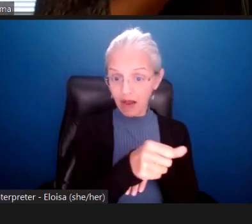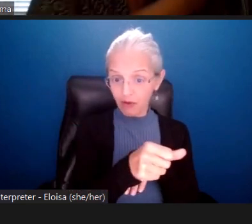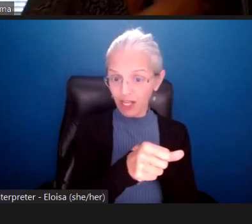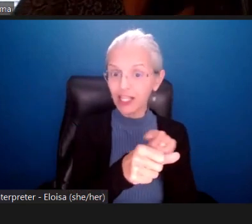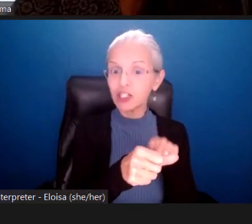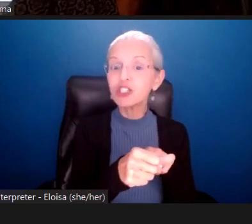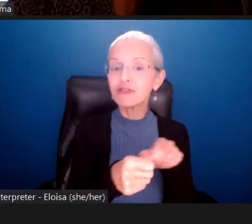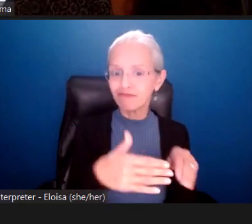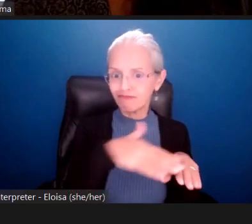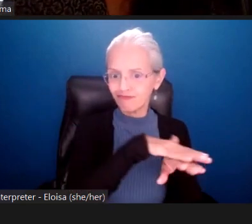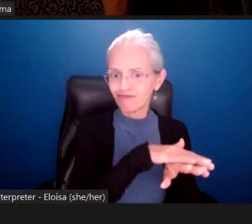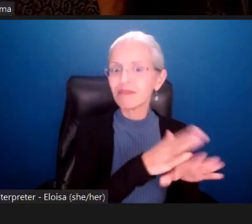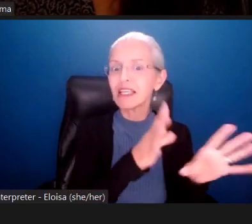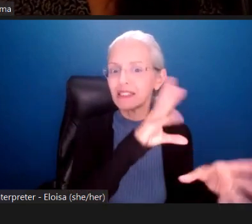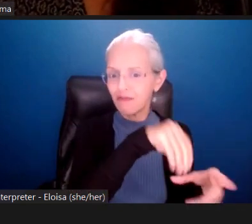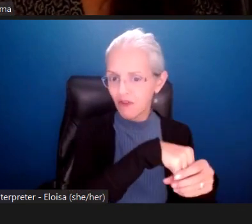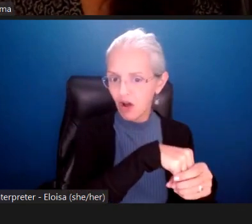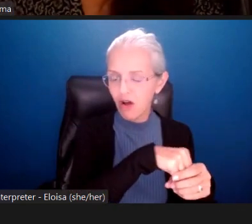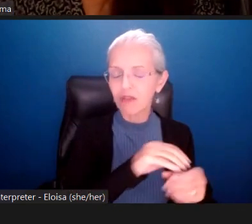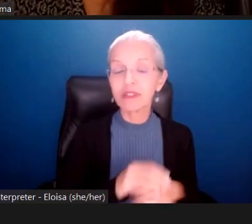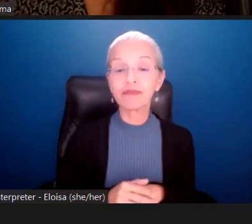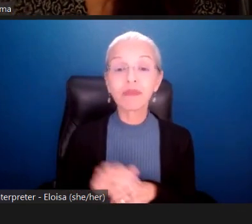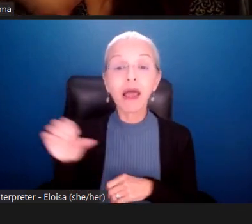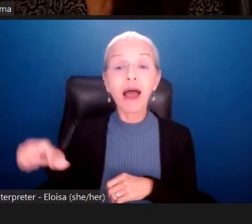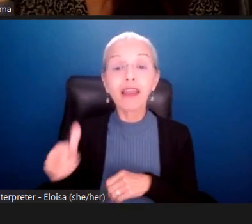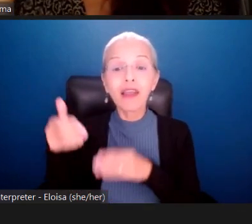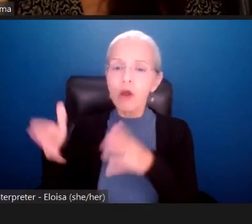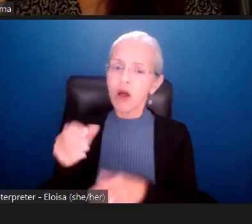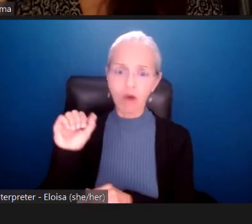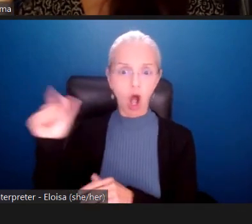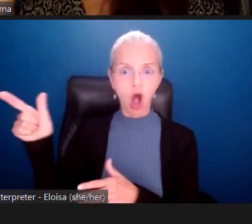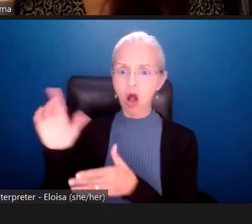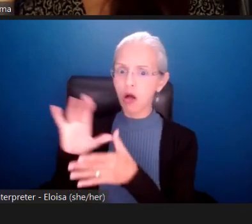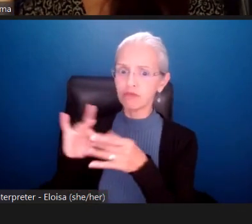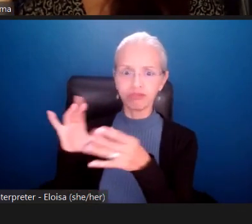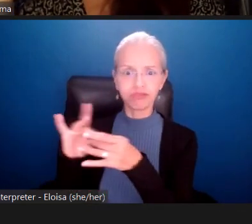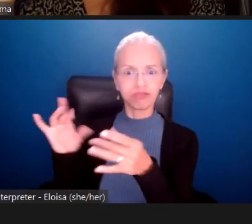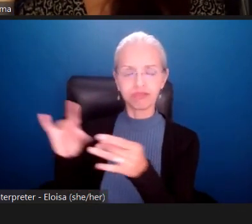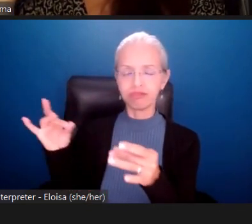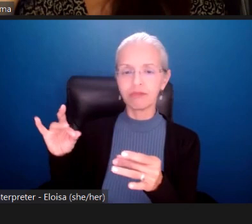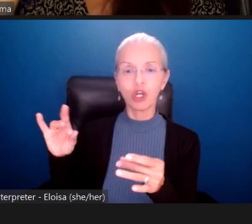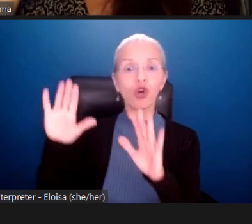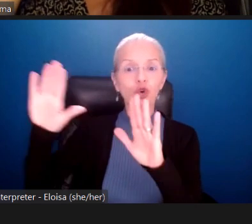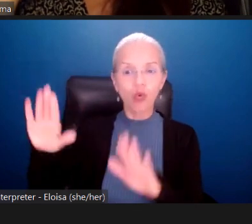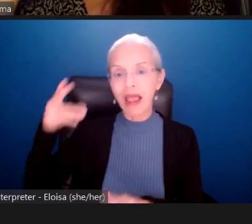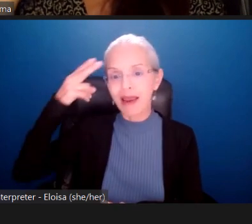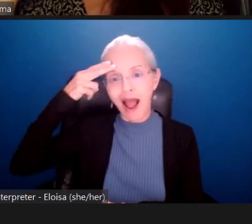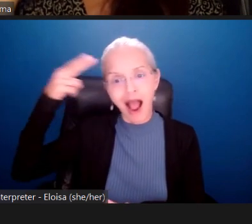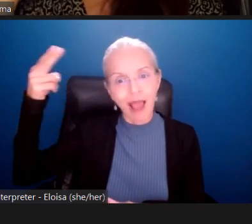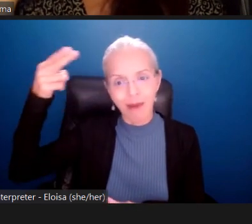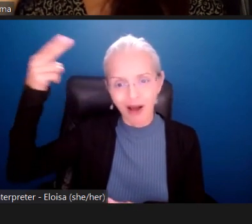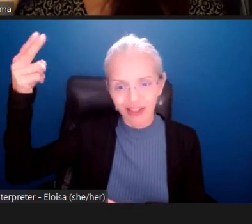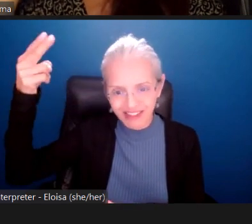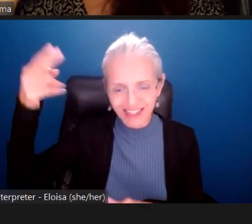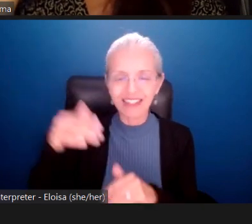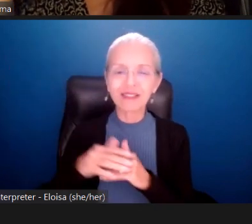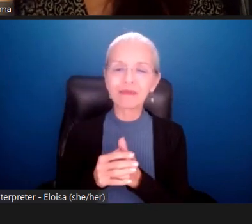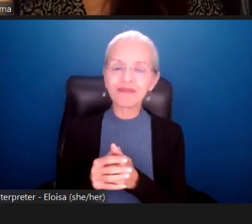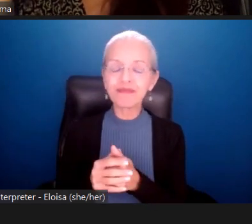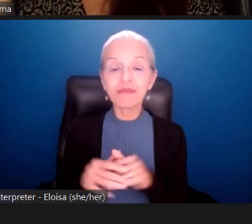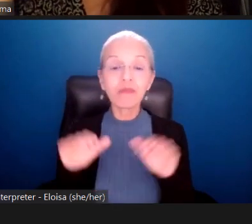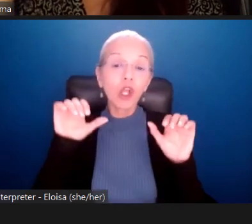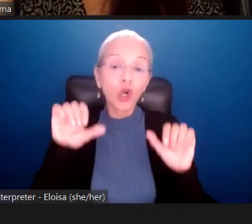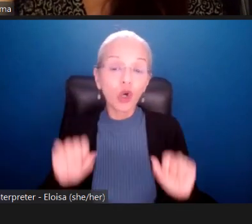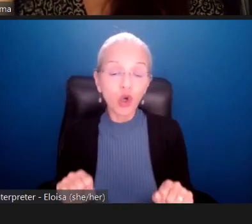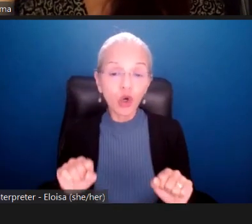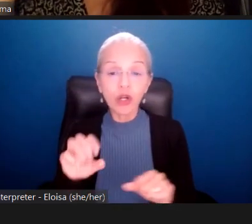Another person is suggesting, these are all great hypotheses. Could the WIC